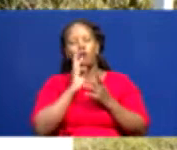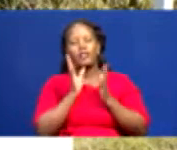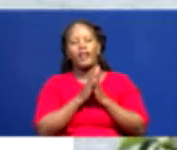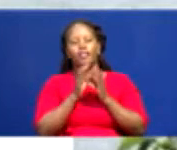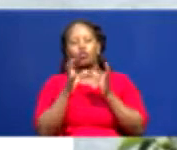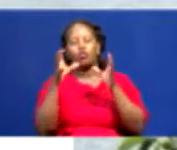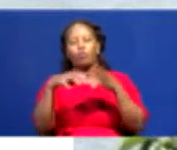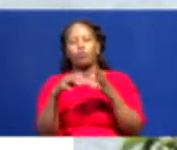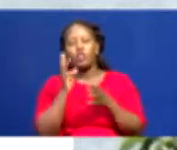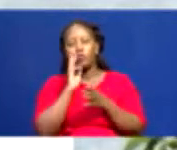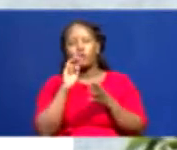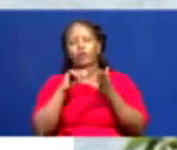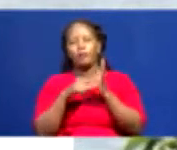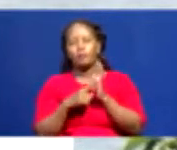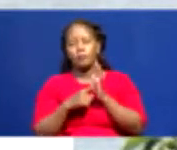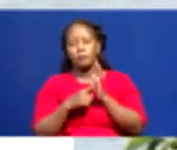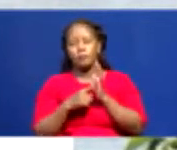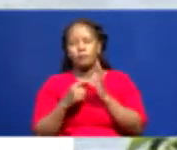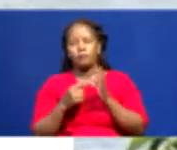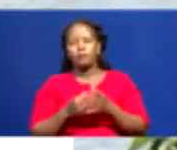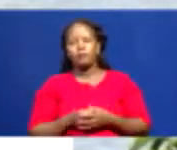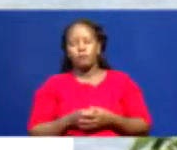points.